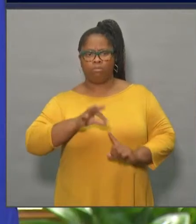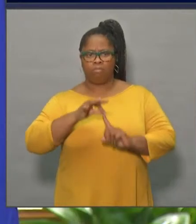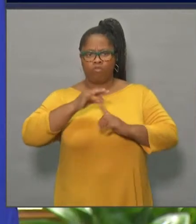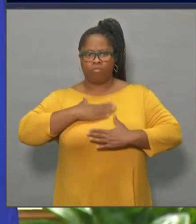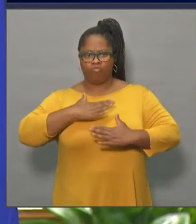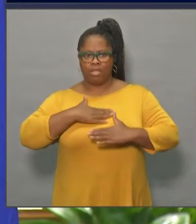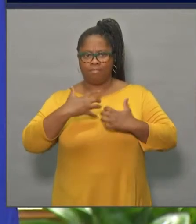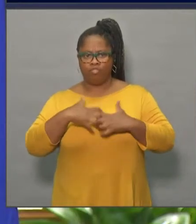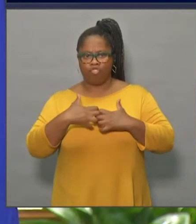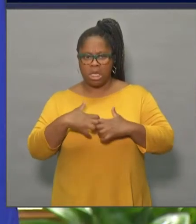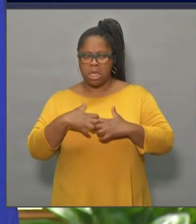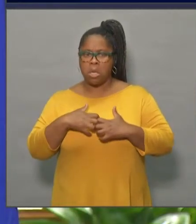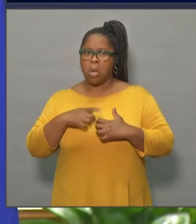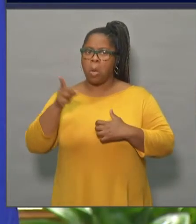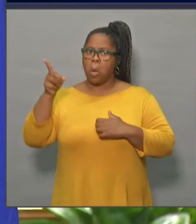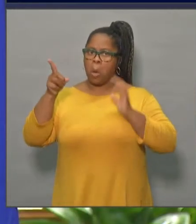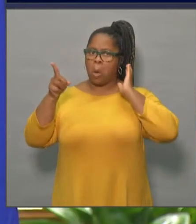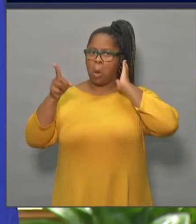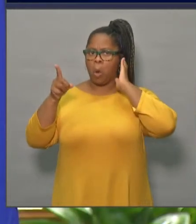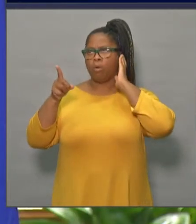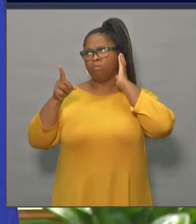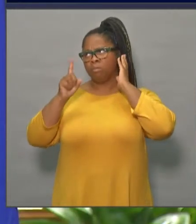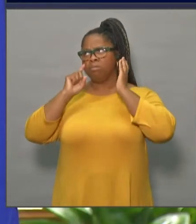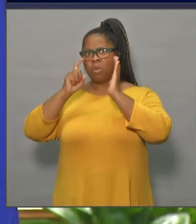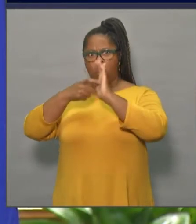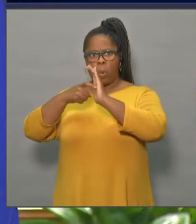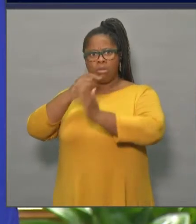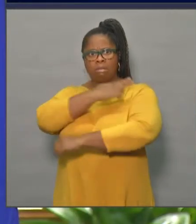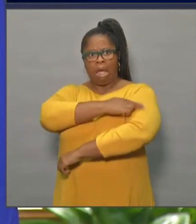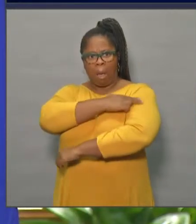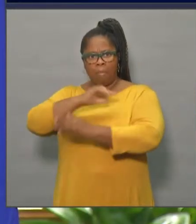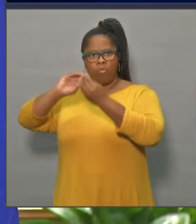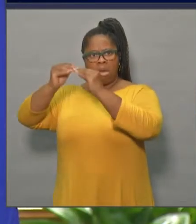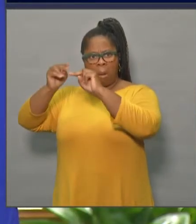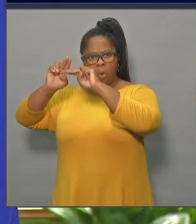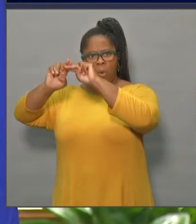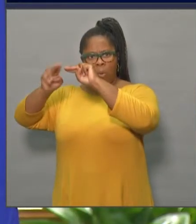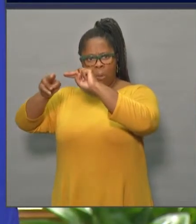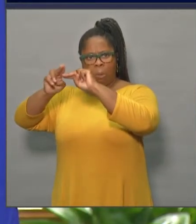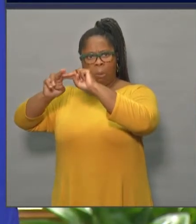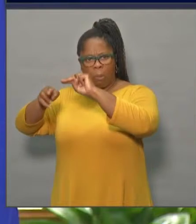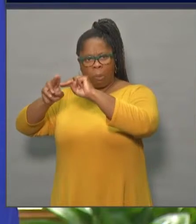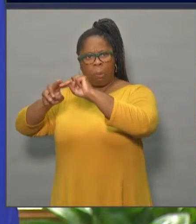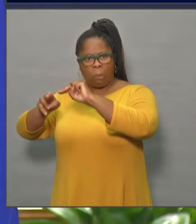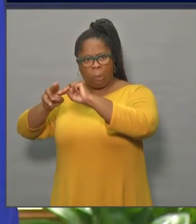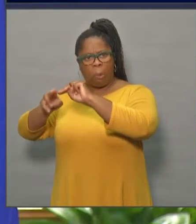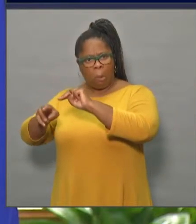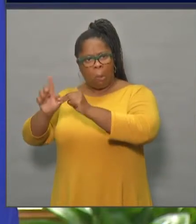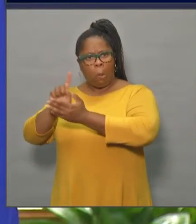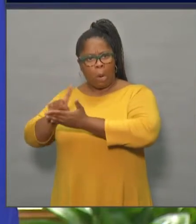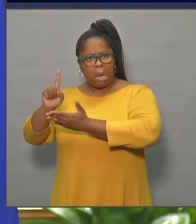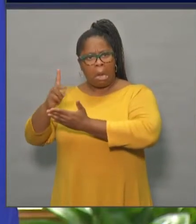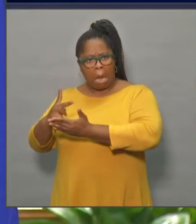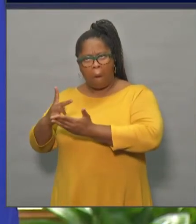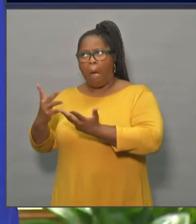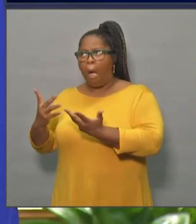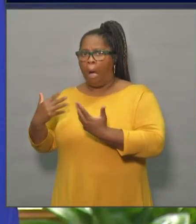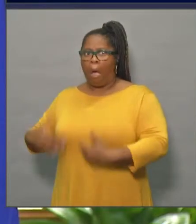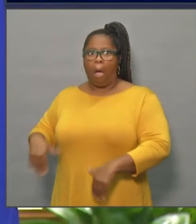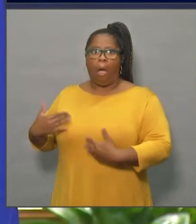see the slight decreases in the number of people who are hospitalized over the last week and a half, we are